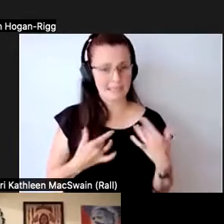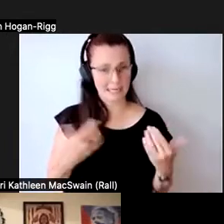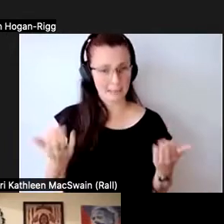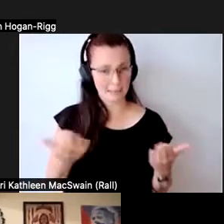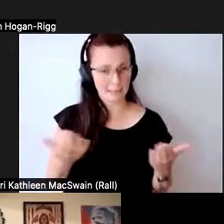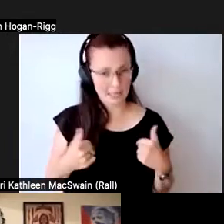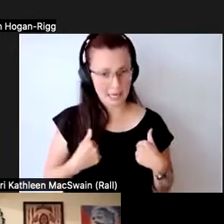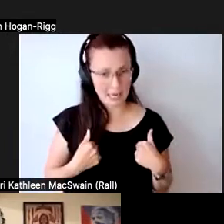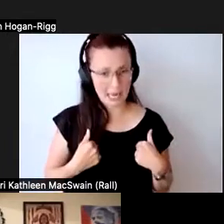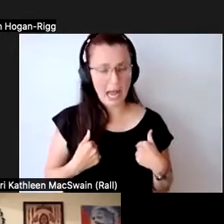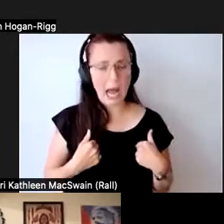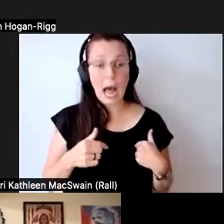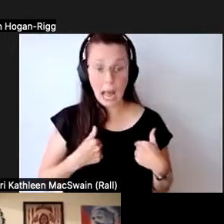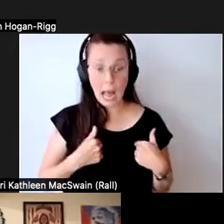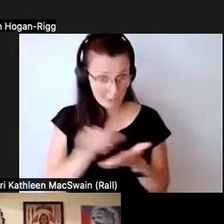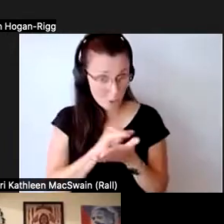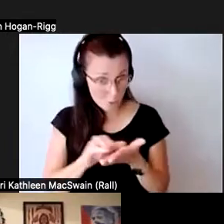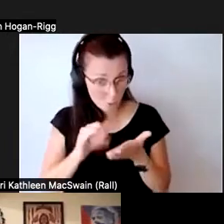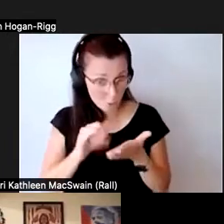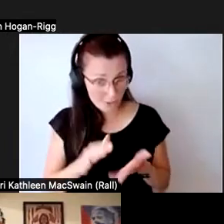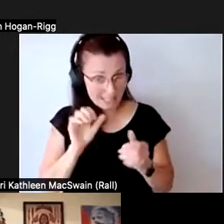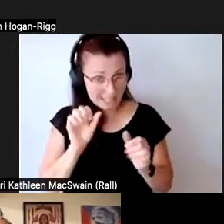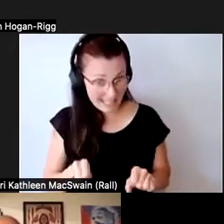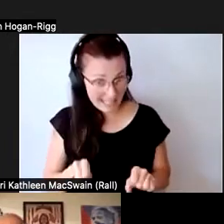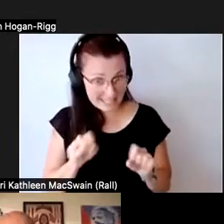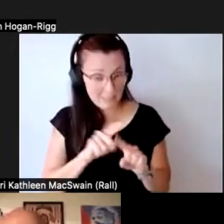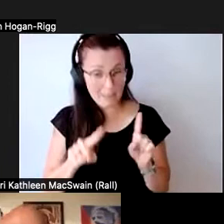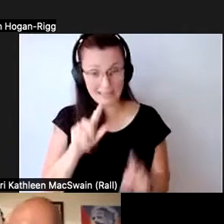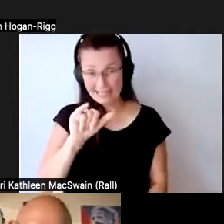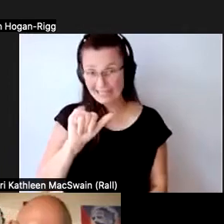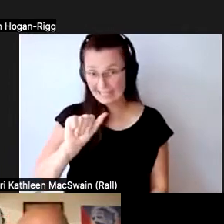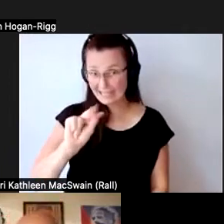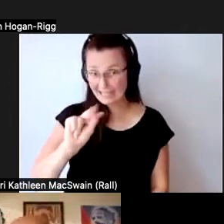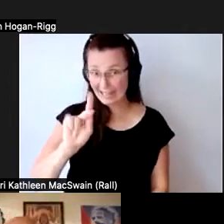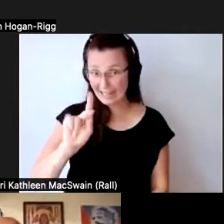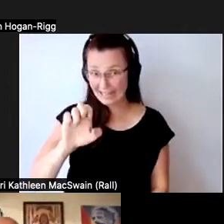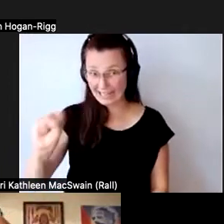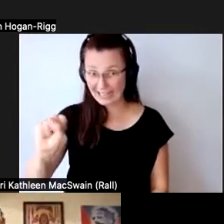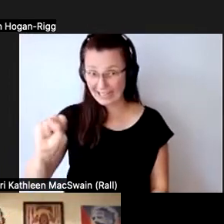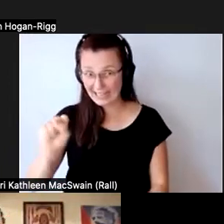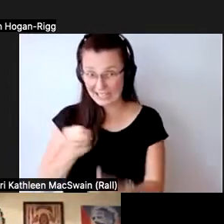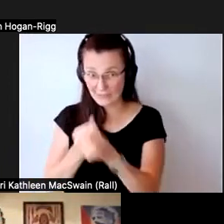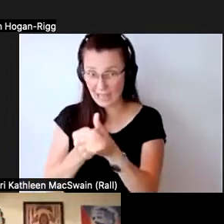York Yankees fan, so don't put me in that group. I appreciate that.